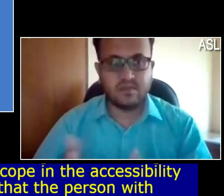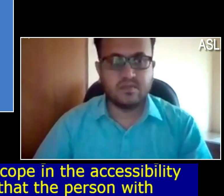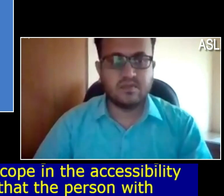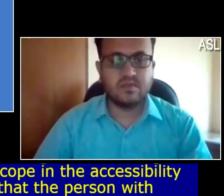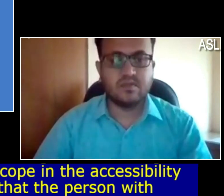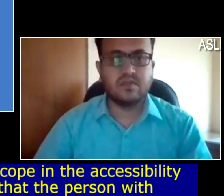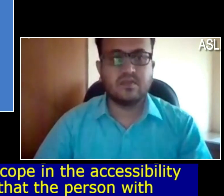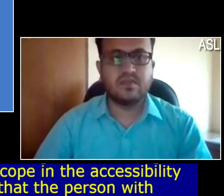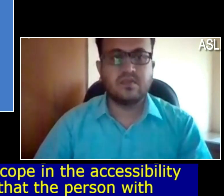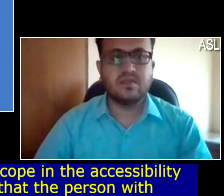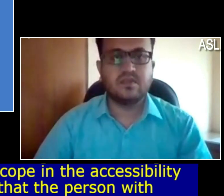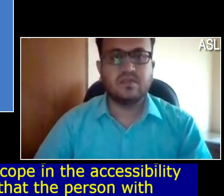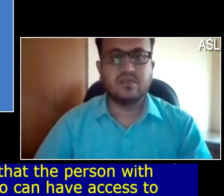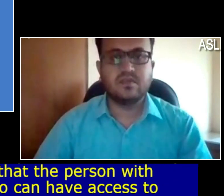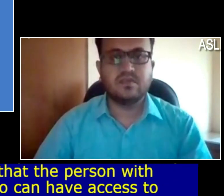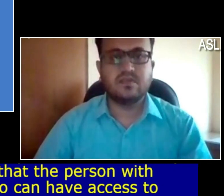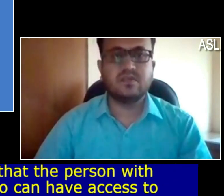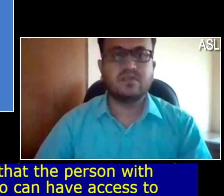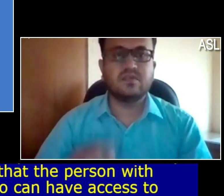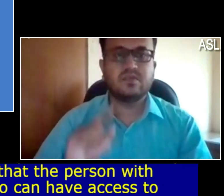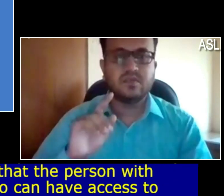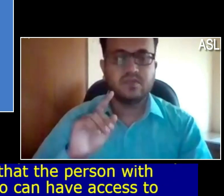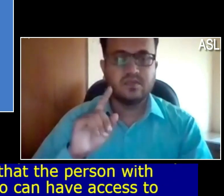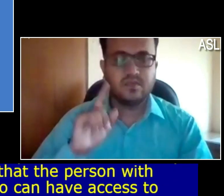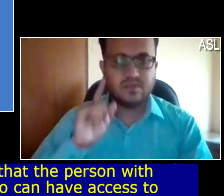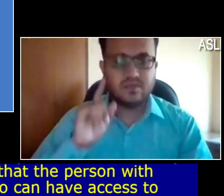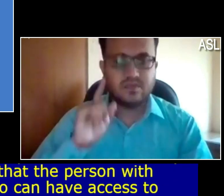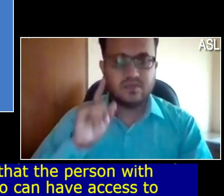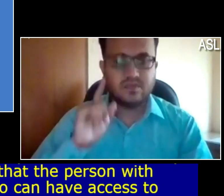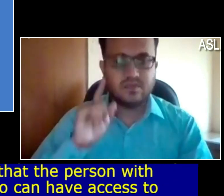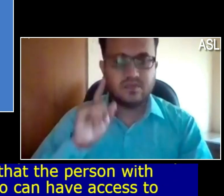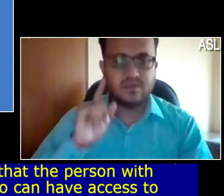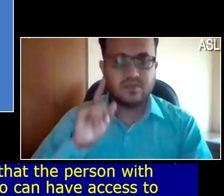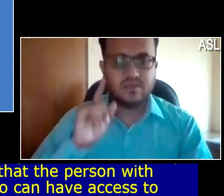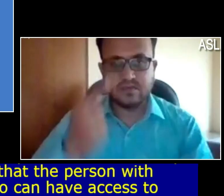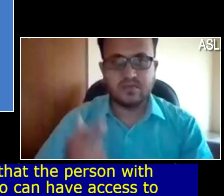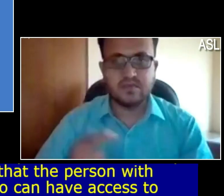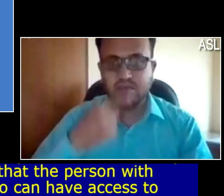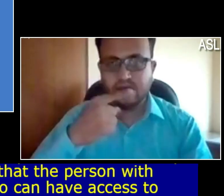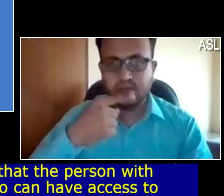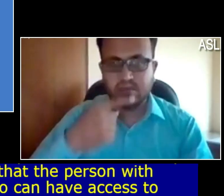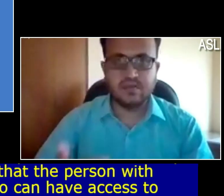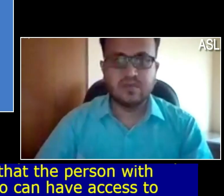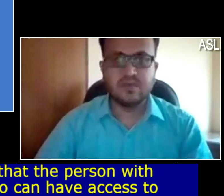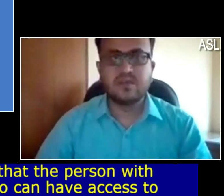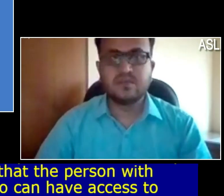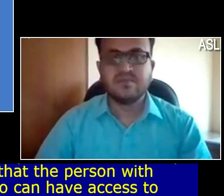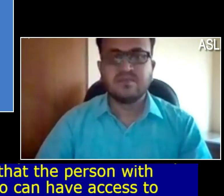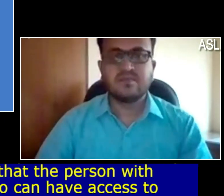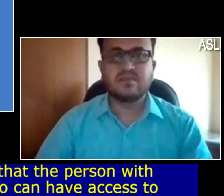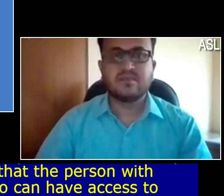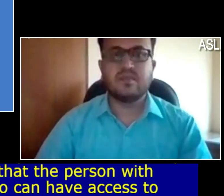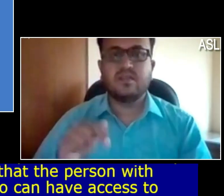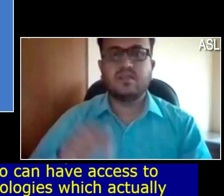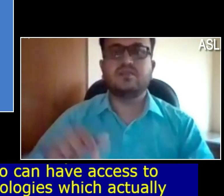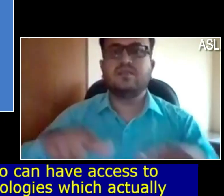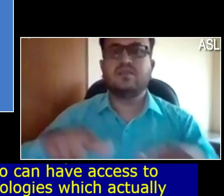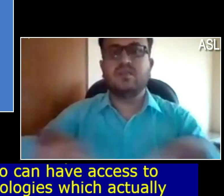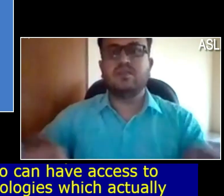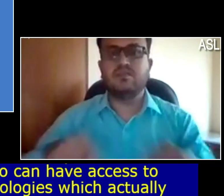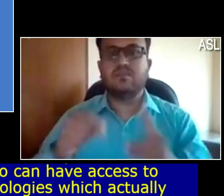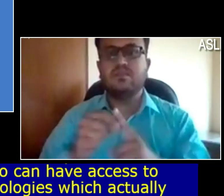technology and who can use these technologies, which actually is a bridge, is a platform to enable the inclusivity